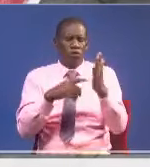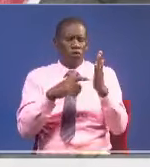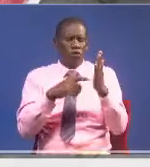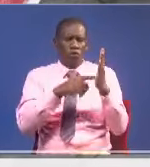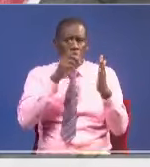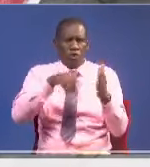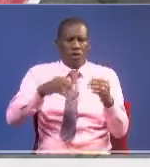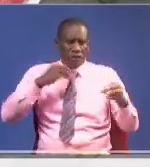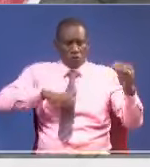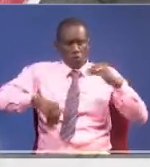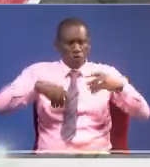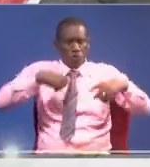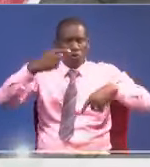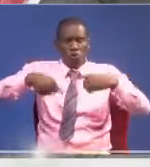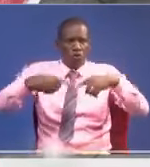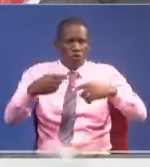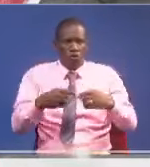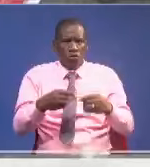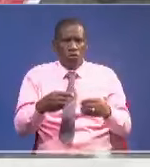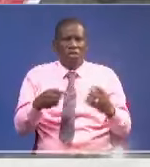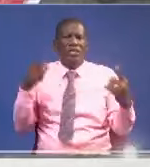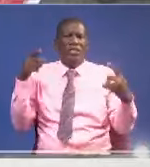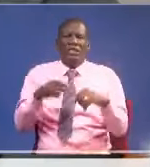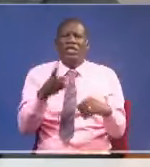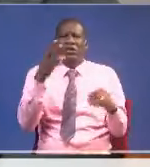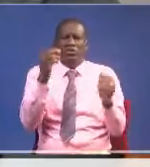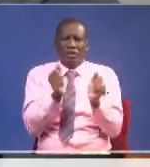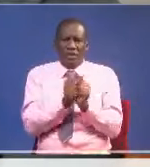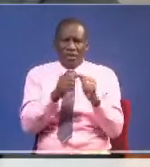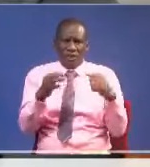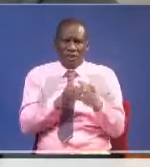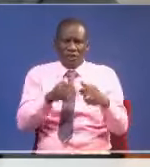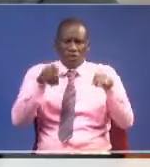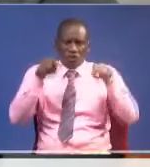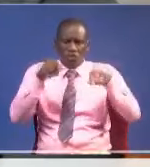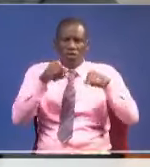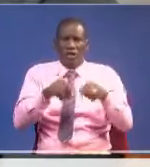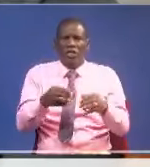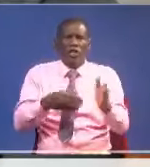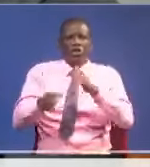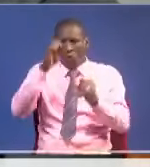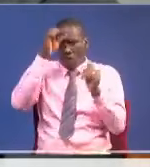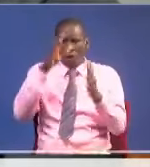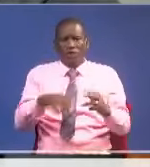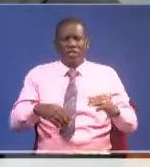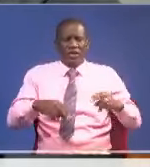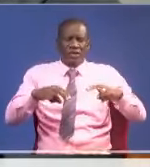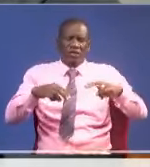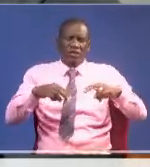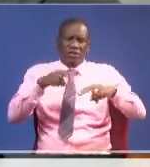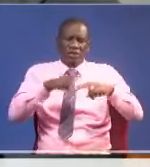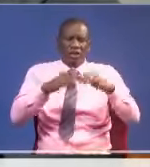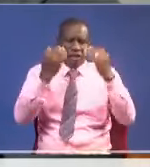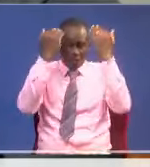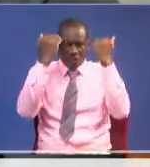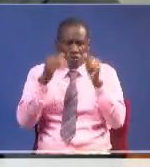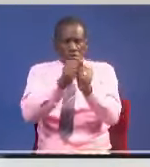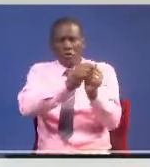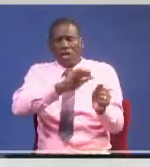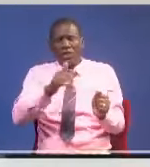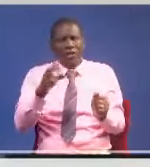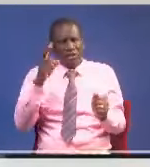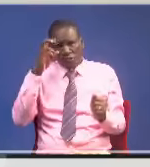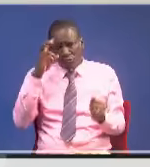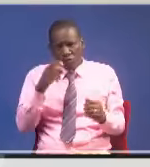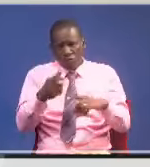graft went on unabated until 2018. Today, Lenolkulai sat in the dock alongside his co-accused